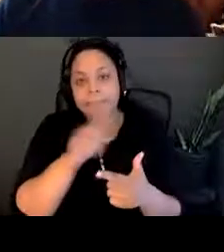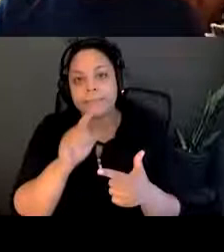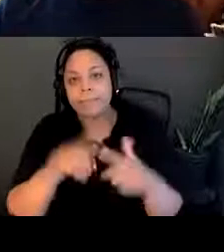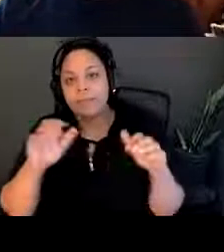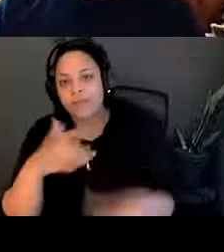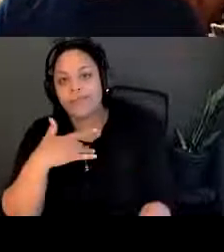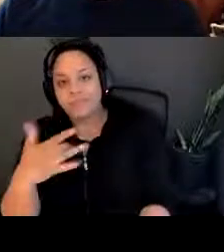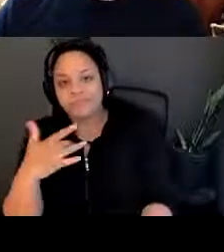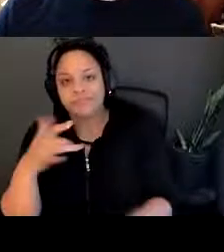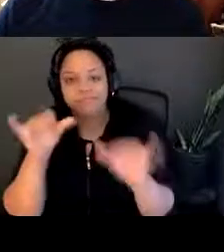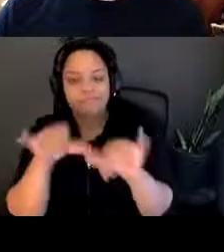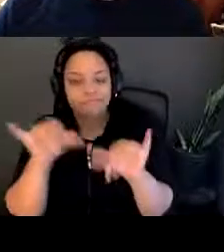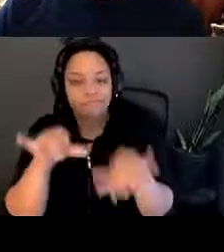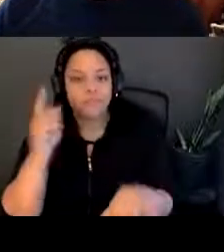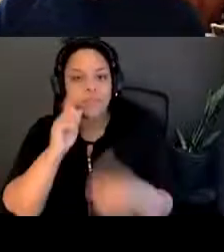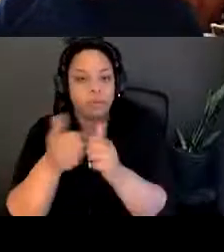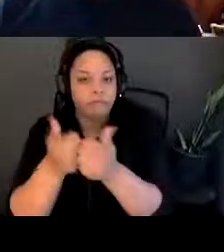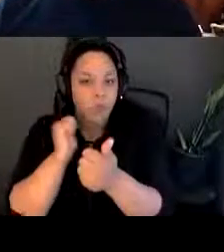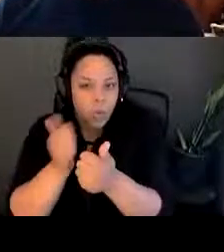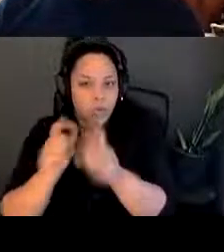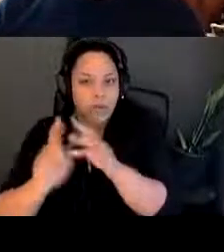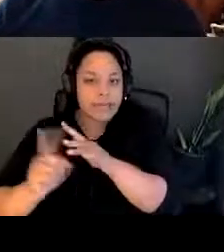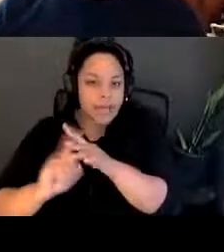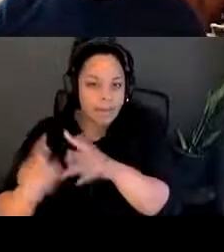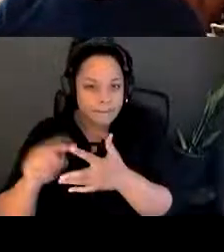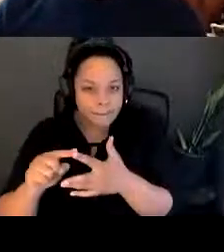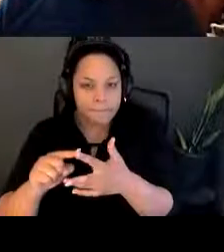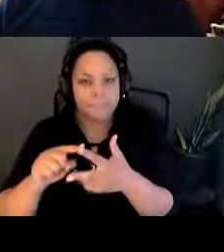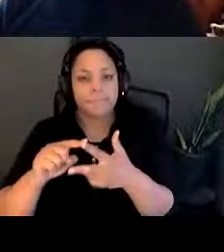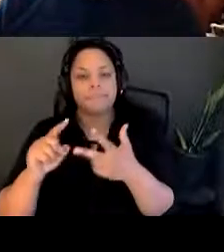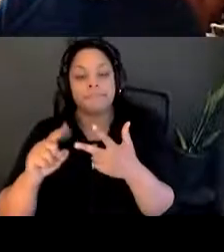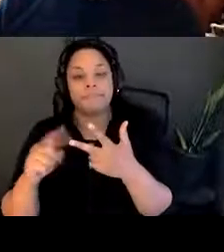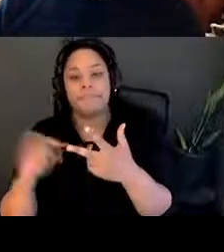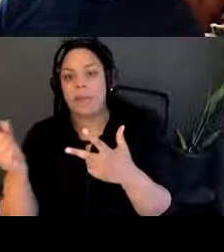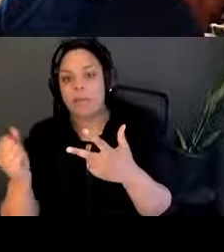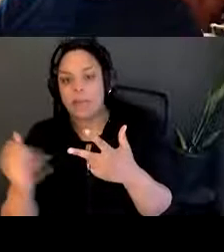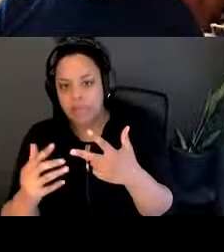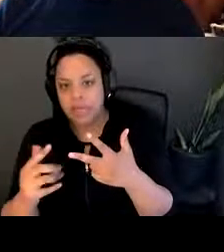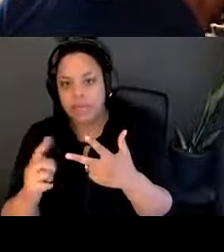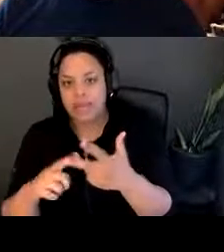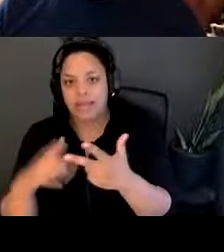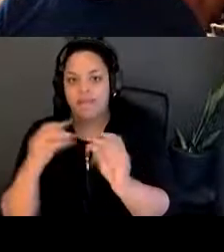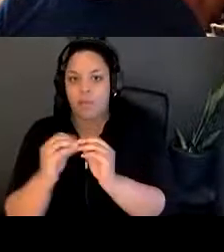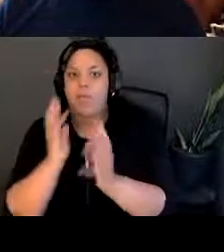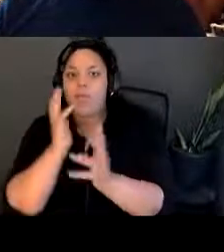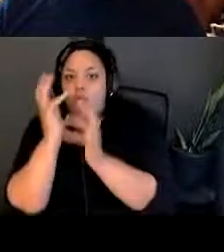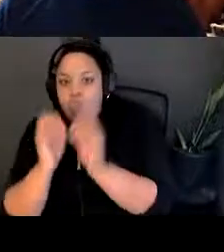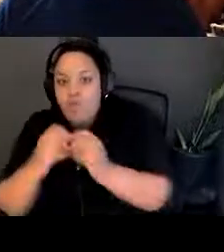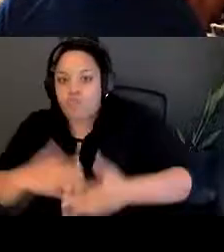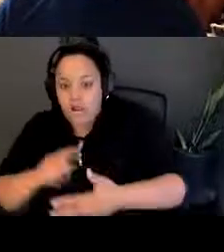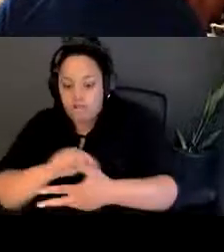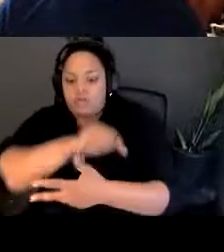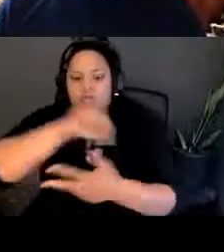tendencies to avoid or escape that. They go to the gambling, but then that creates further shame and depression, right?